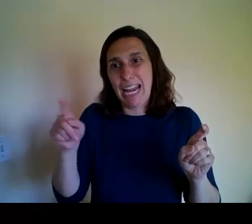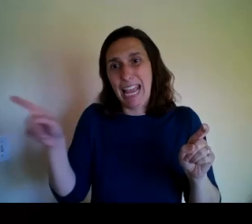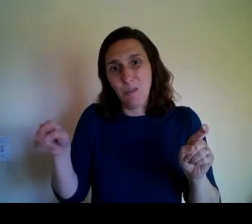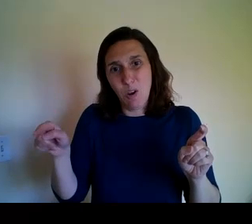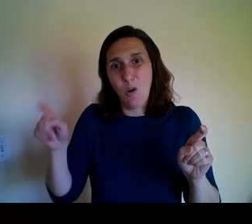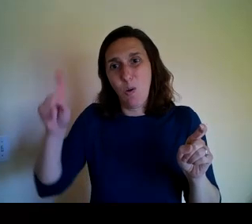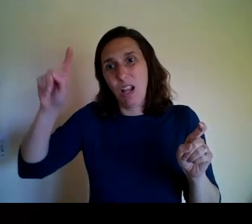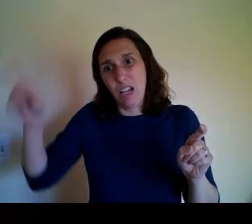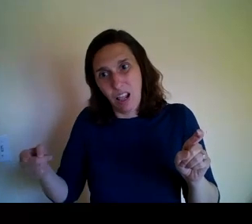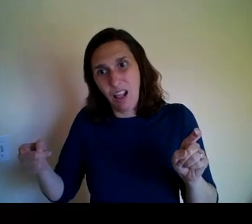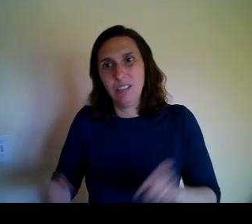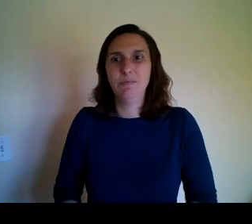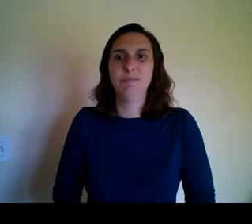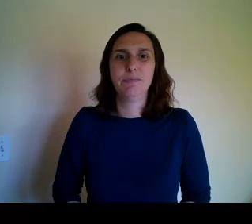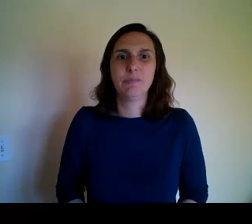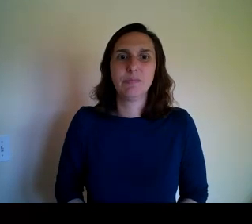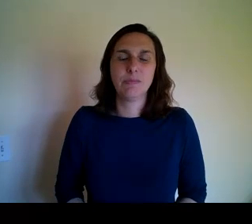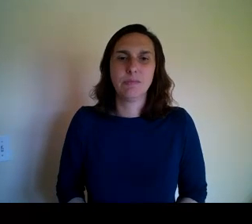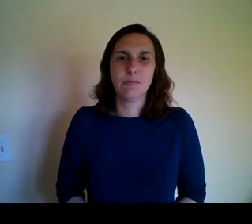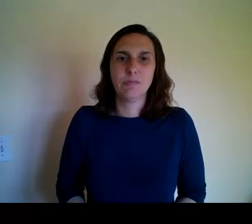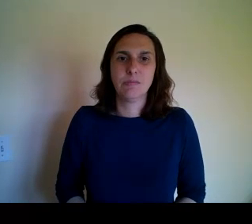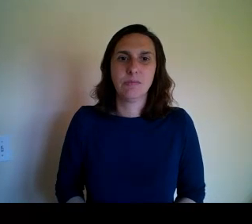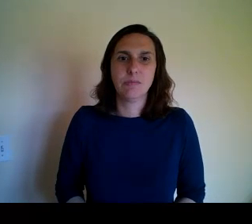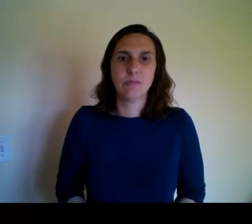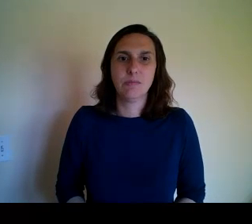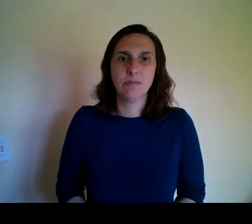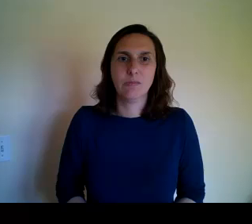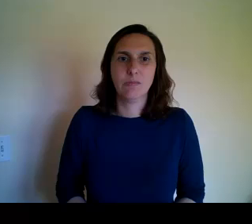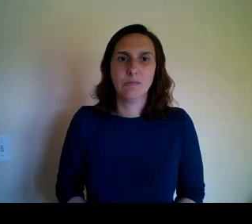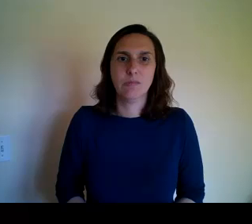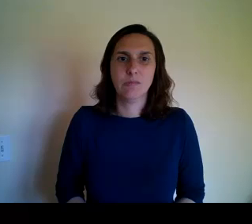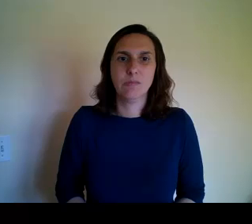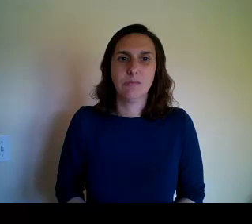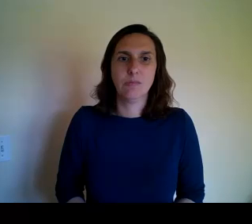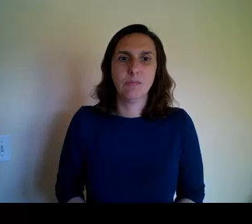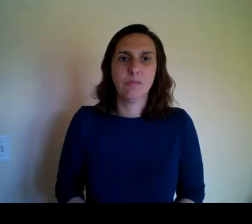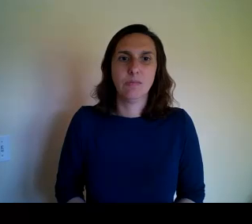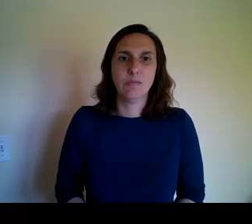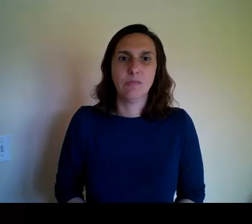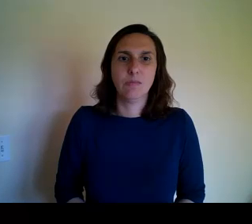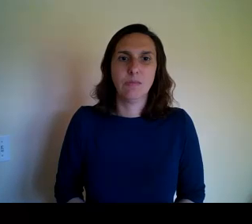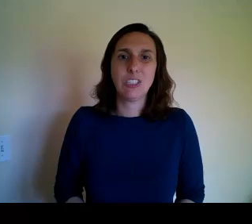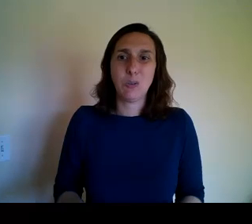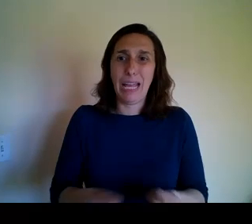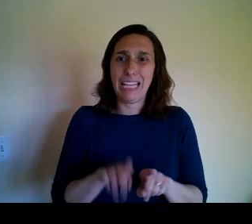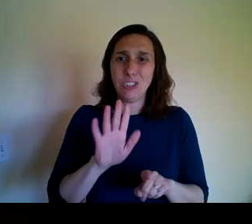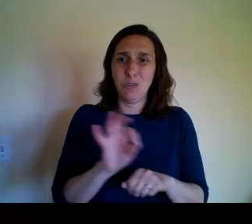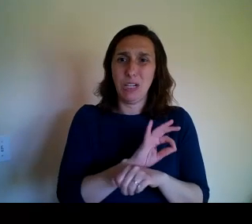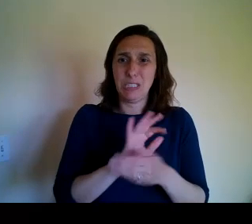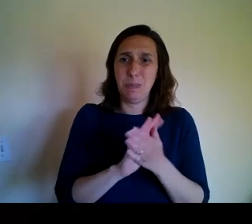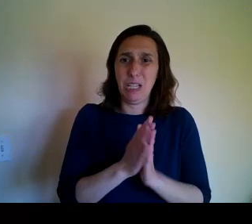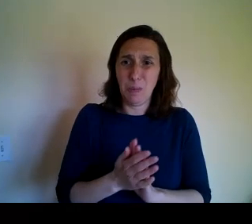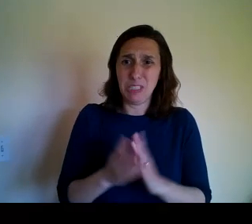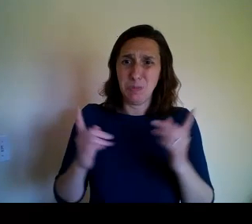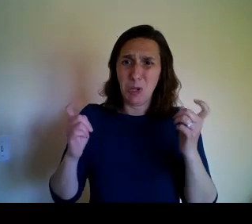input in there, right? And so one of the things is as your function becomes a little more complex to